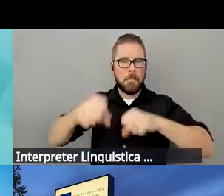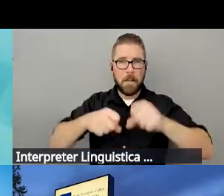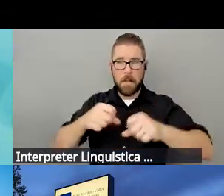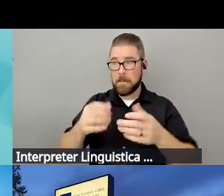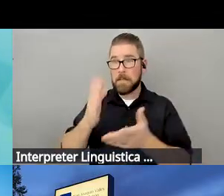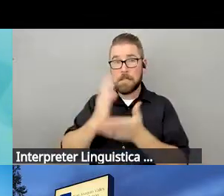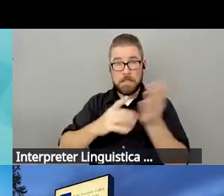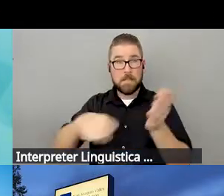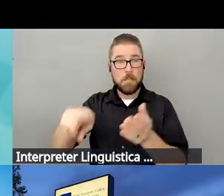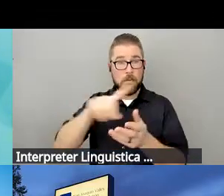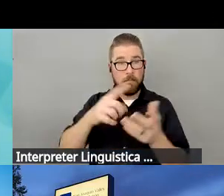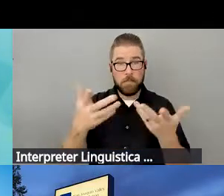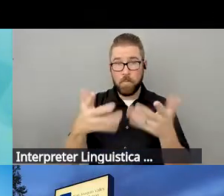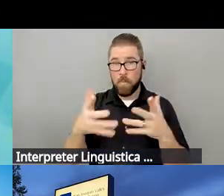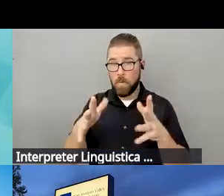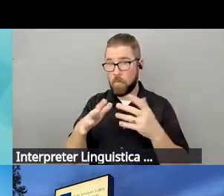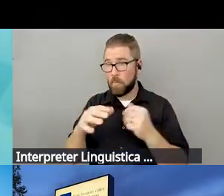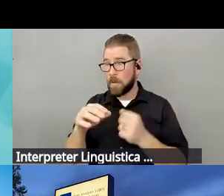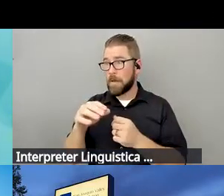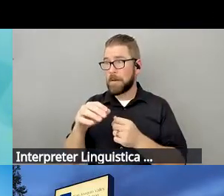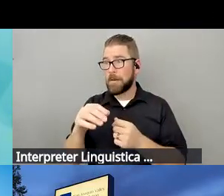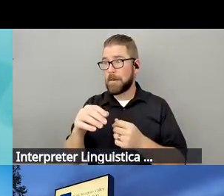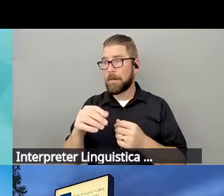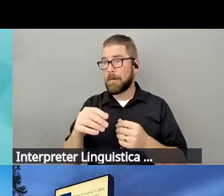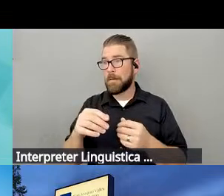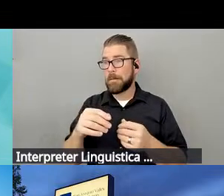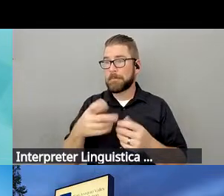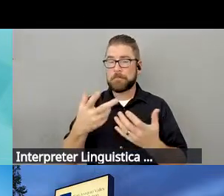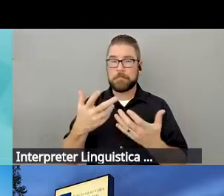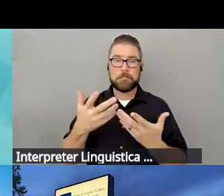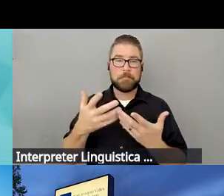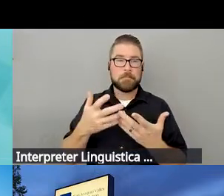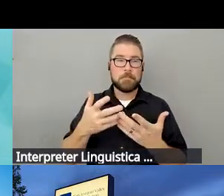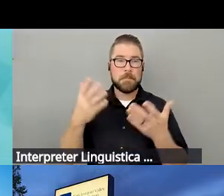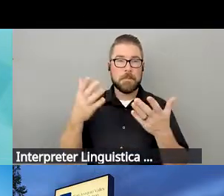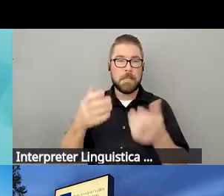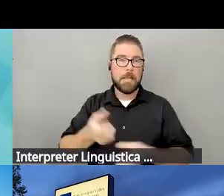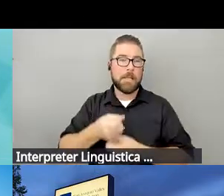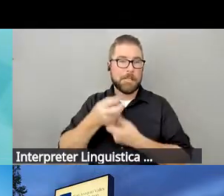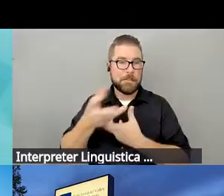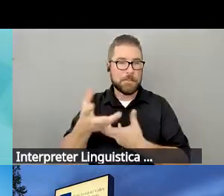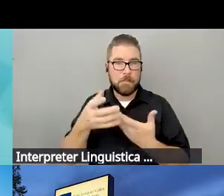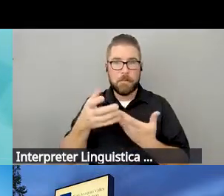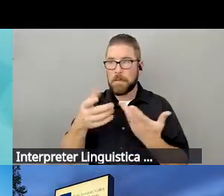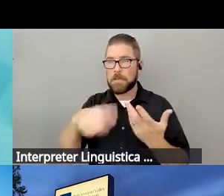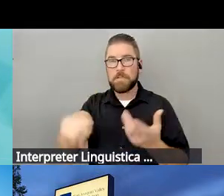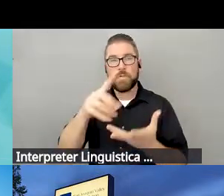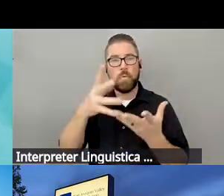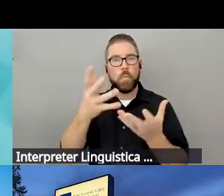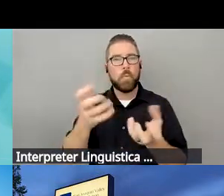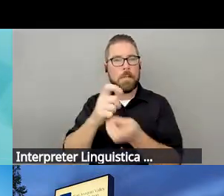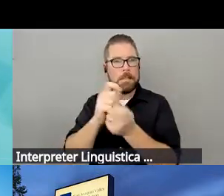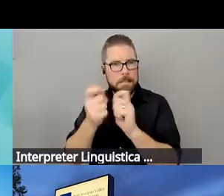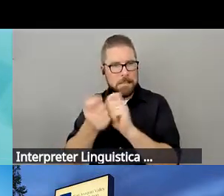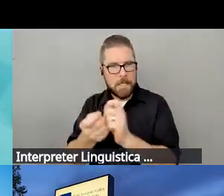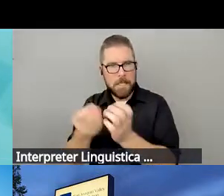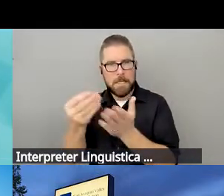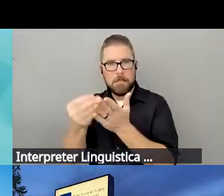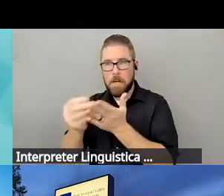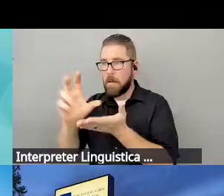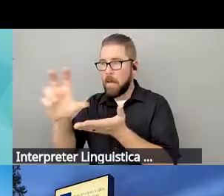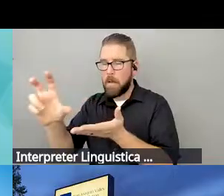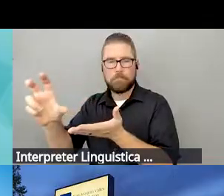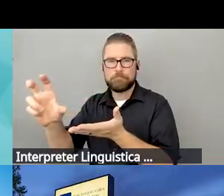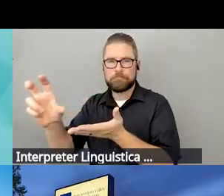for when we are going about in the community and how we spend these funds. Another resource that we do have is actually